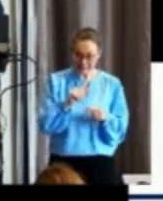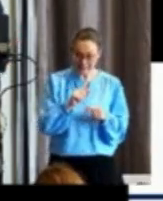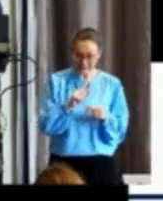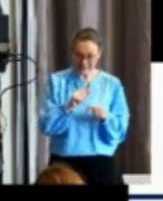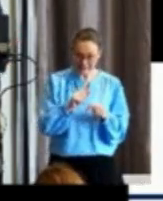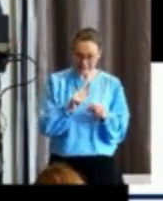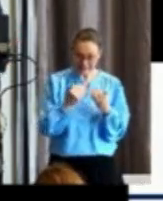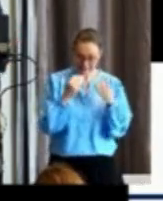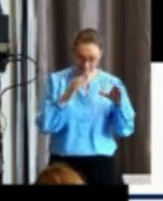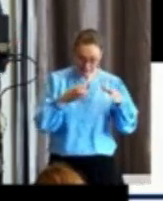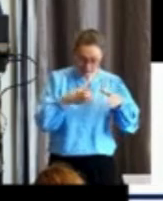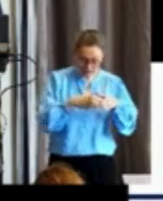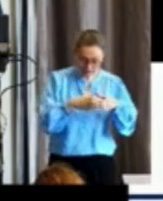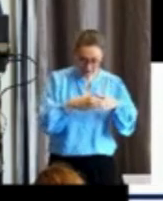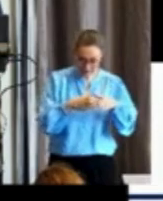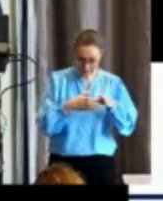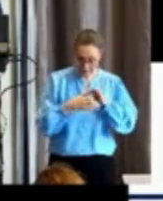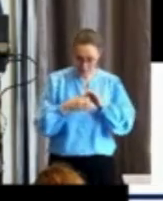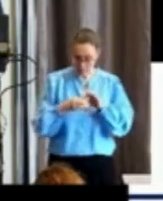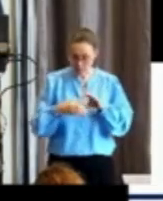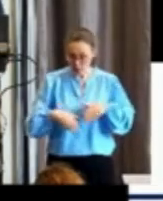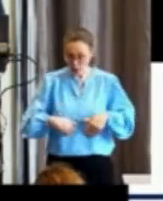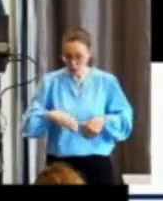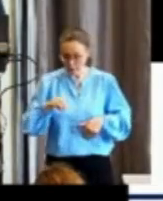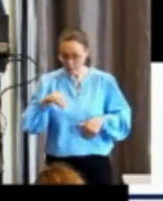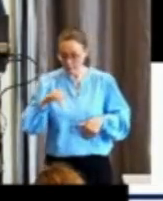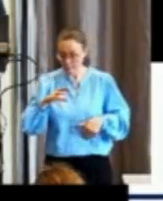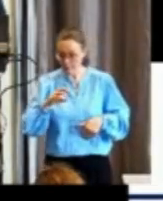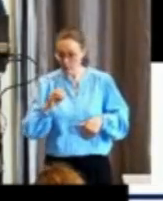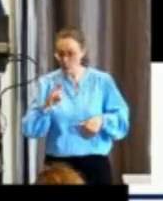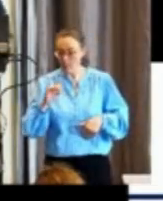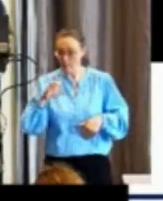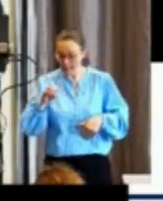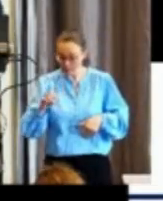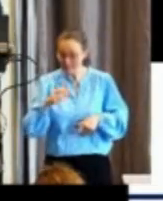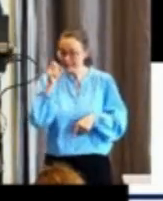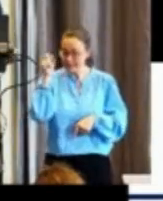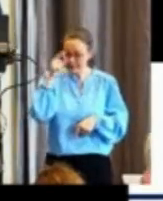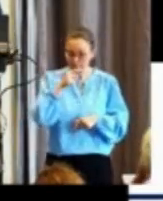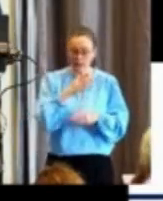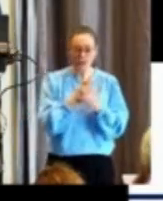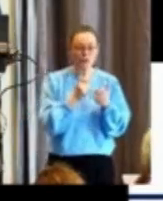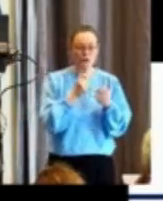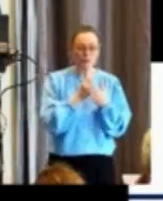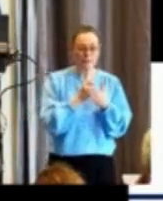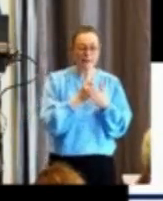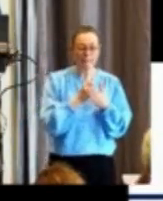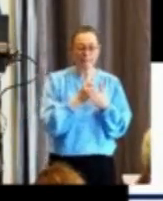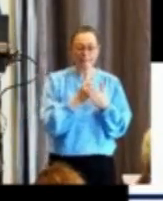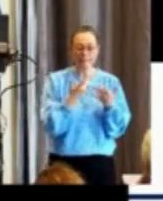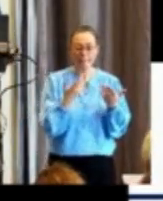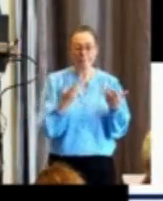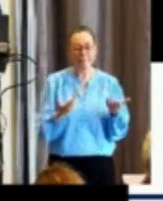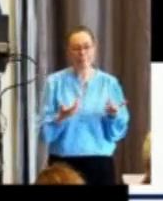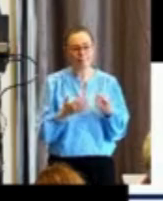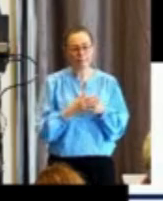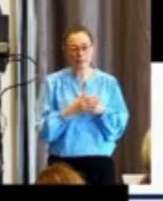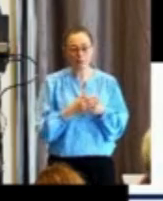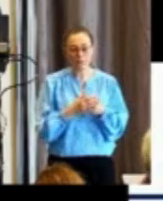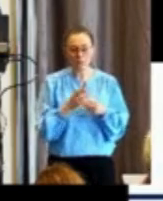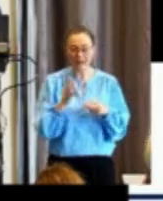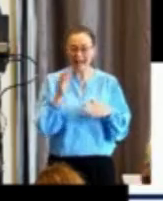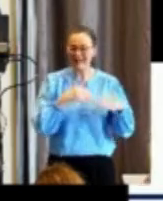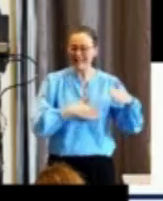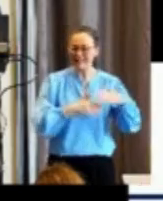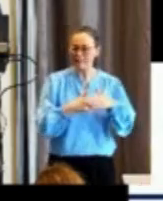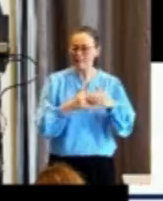difficult, and is still sometimes the sampling scheme for these studies means that restricts the